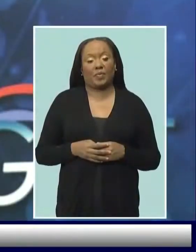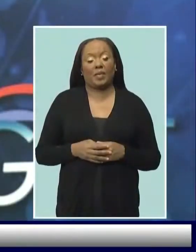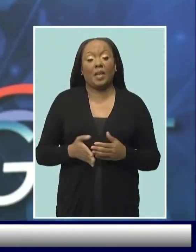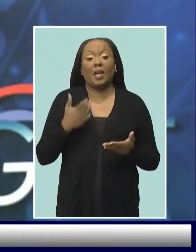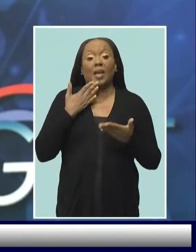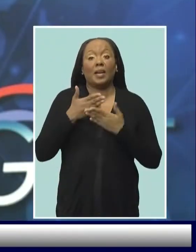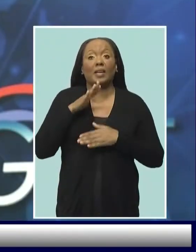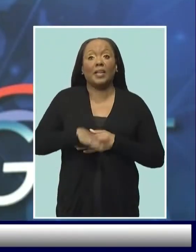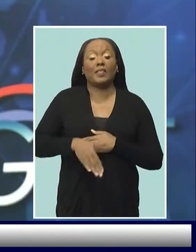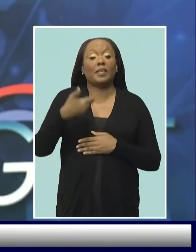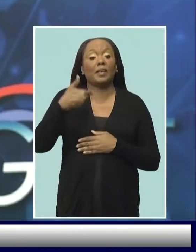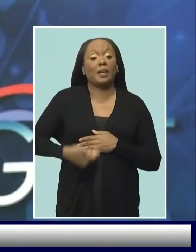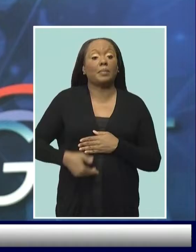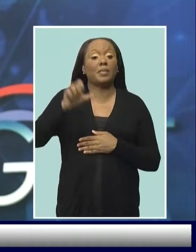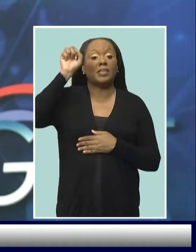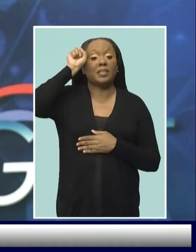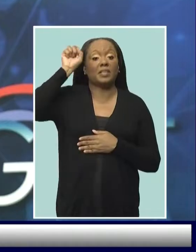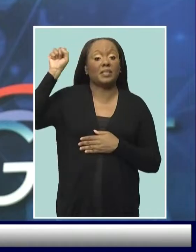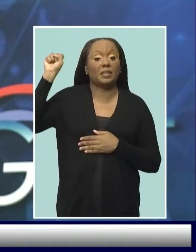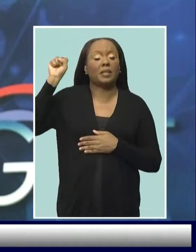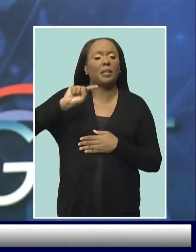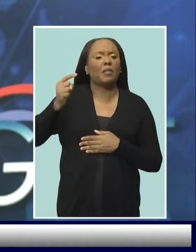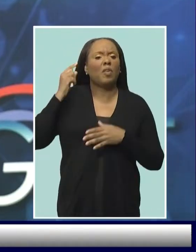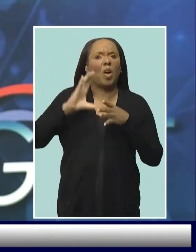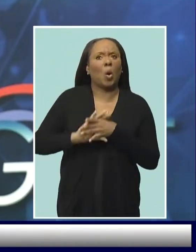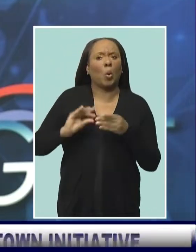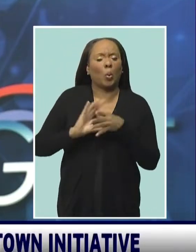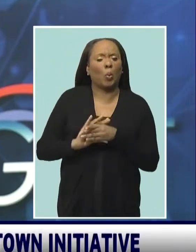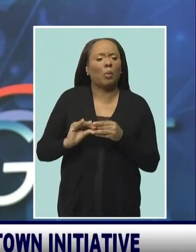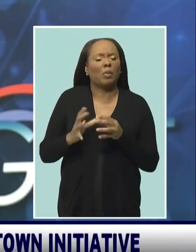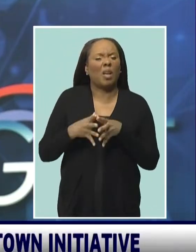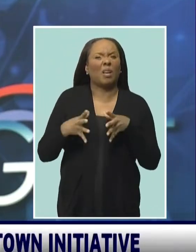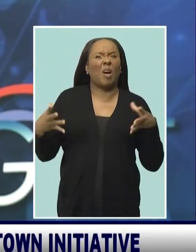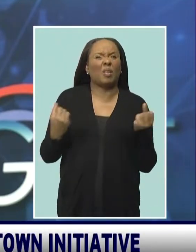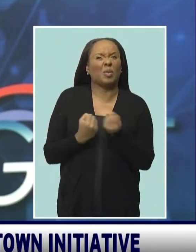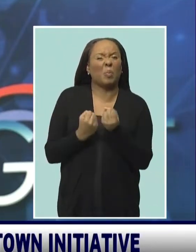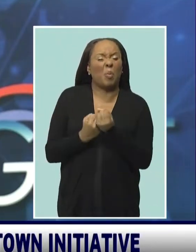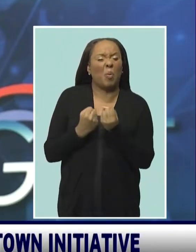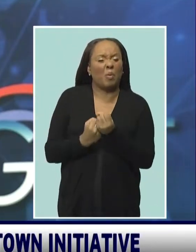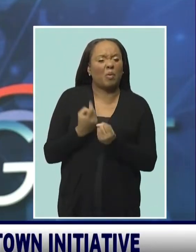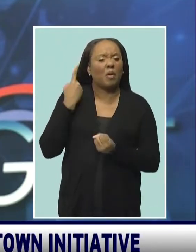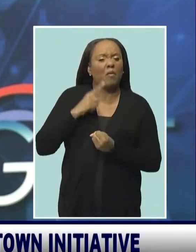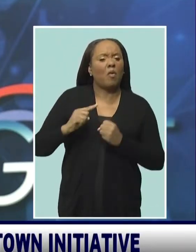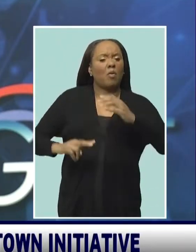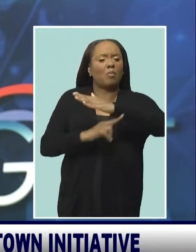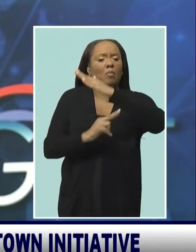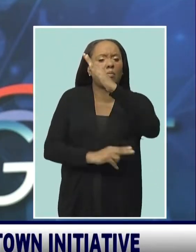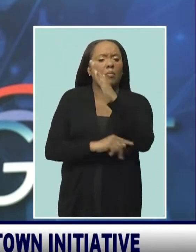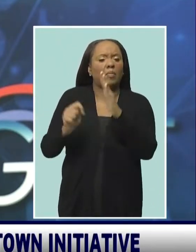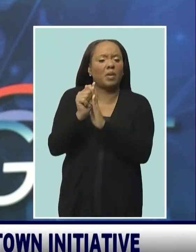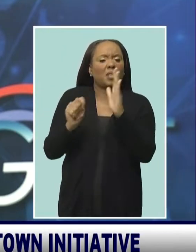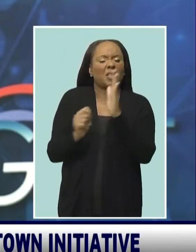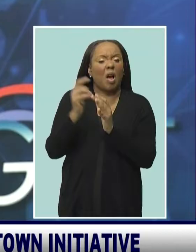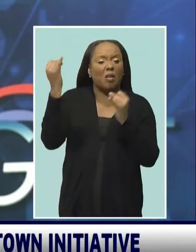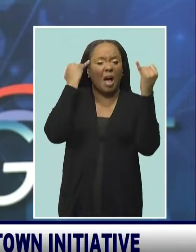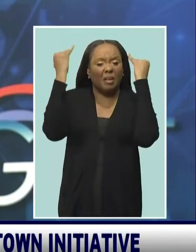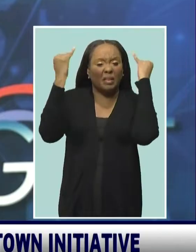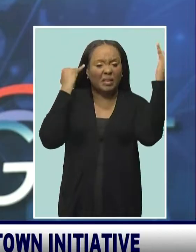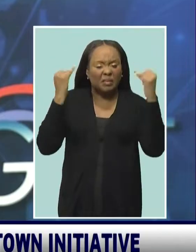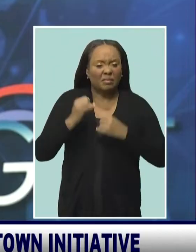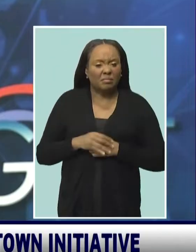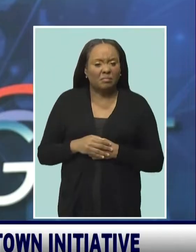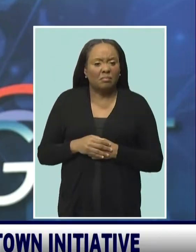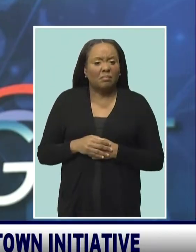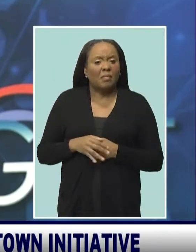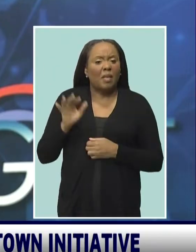Good evening, I'm Shane Seeley. Leading our news, support continues to build for the Bridgetown Initiative, the billion-dollar climate financing